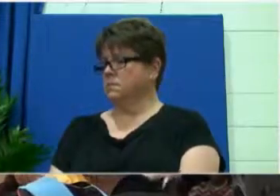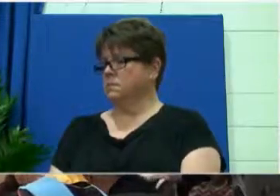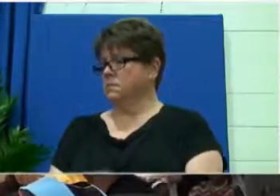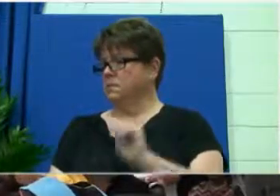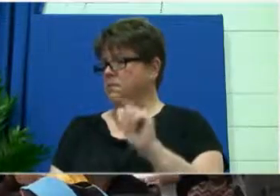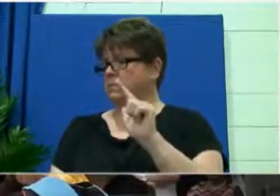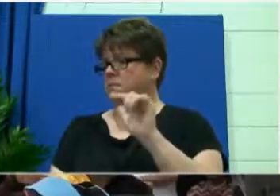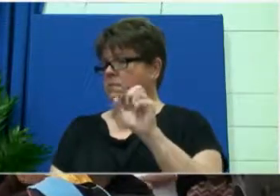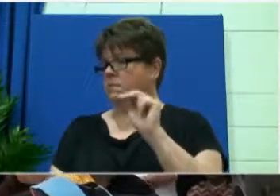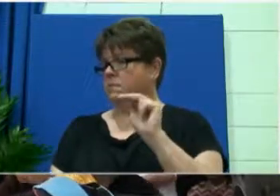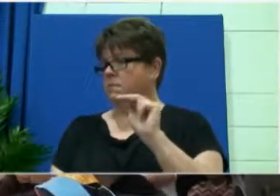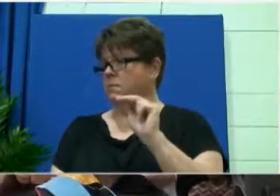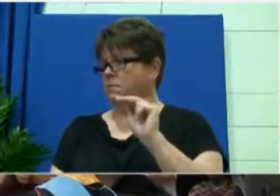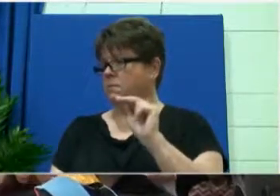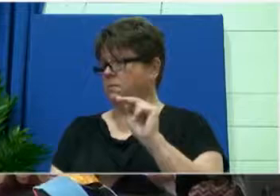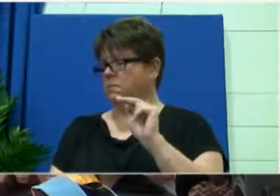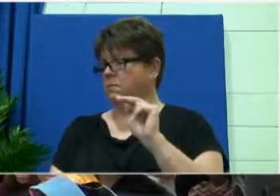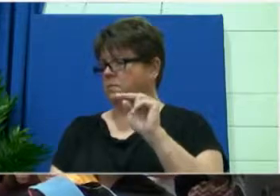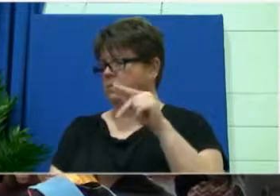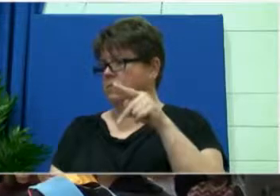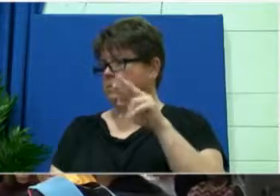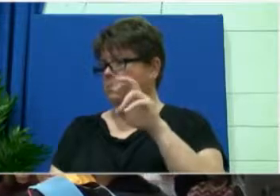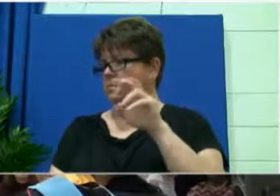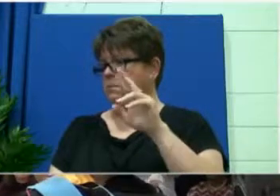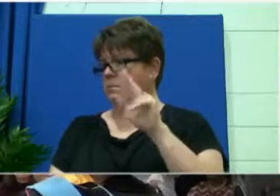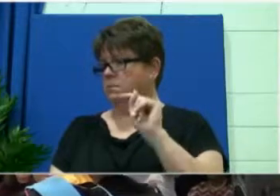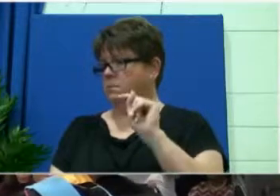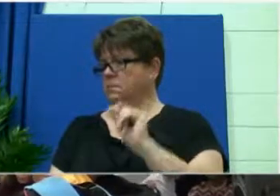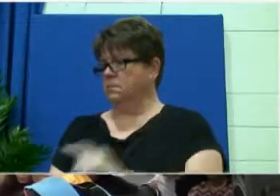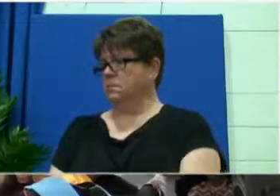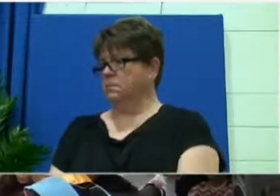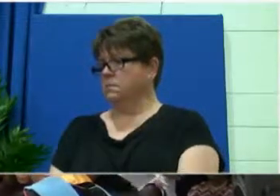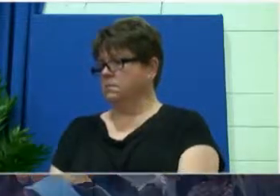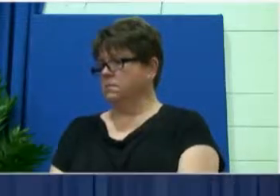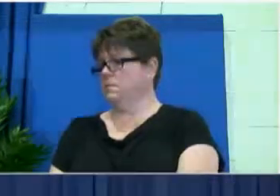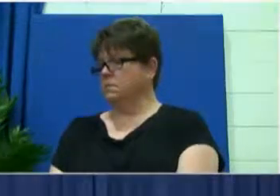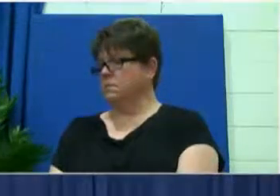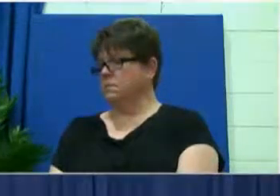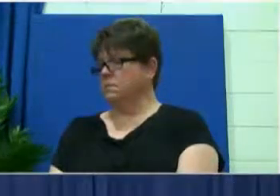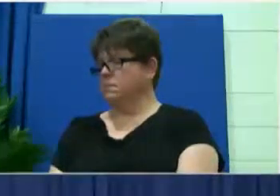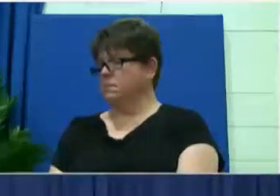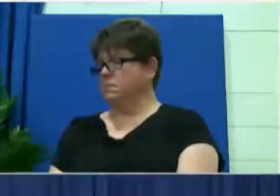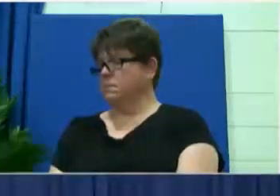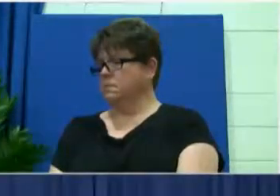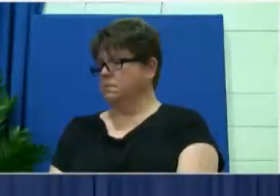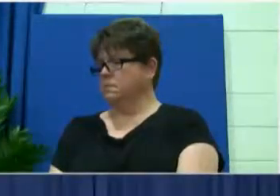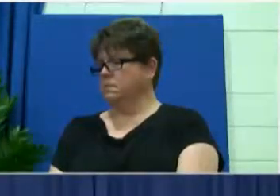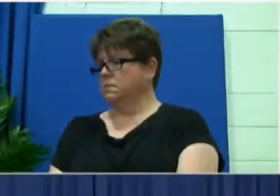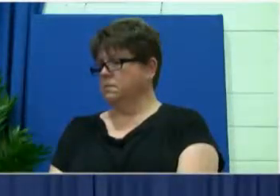Allison Burkhart, Associate in Applied Science, Health Information Technology.